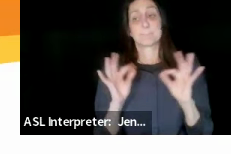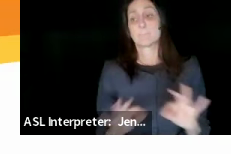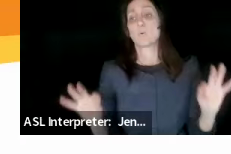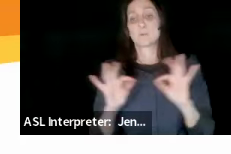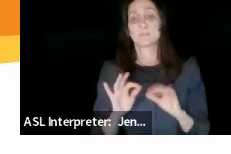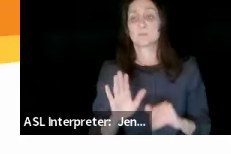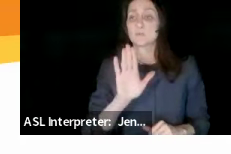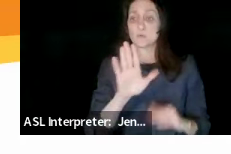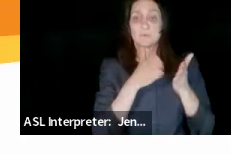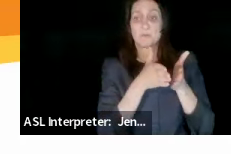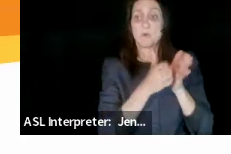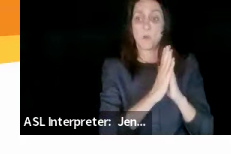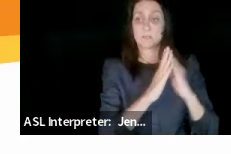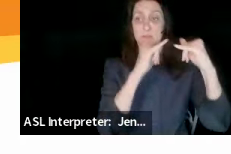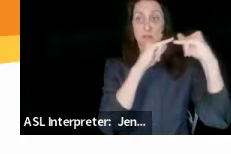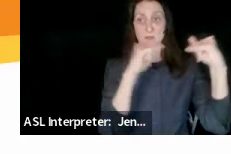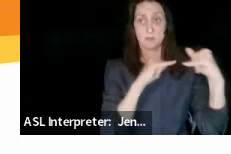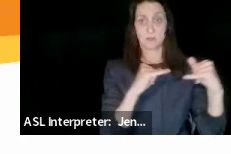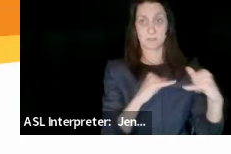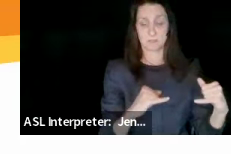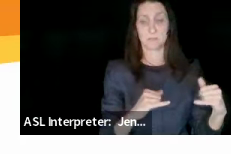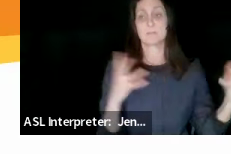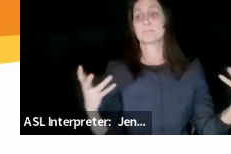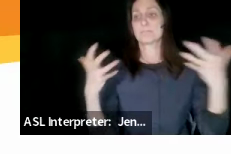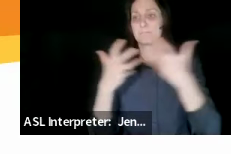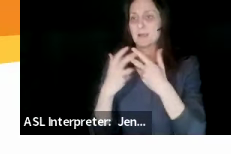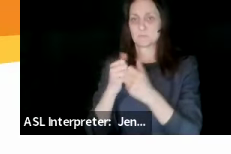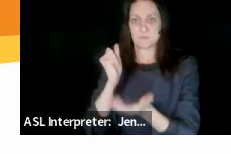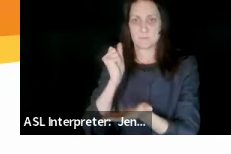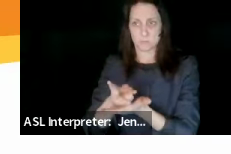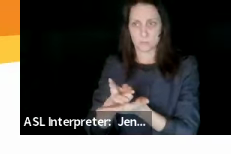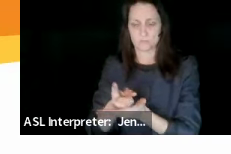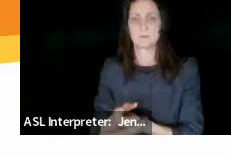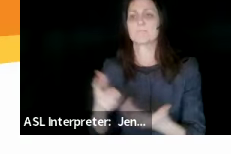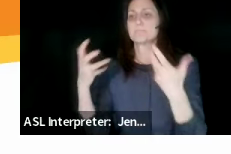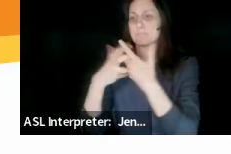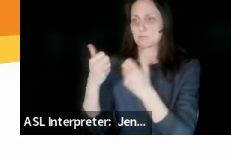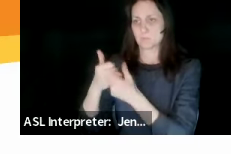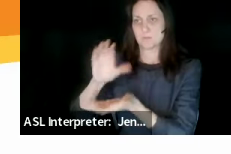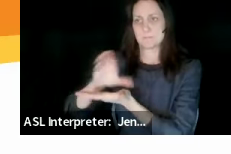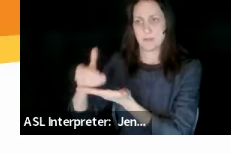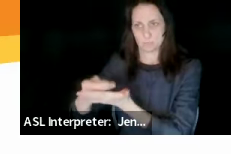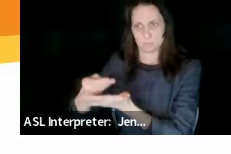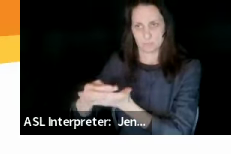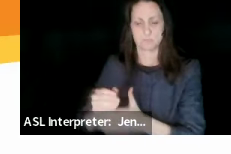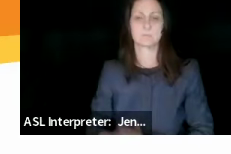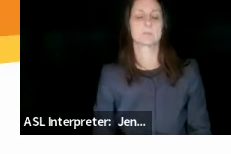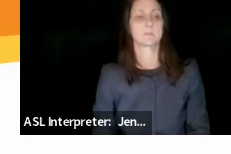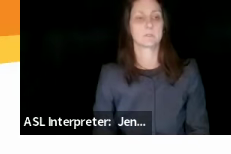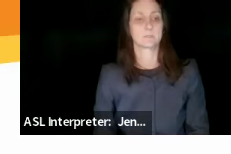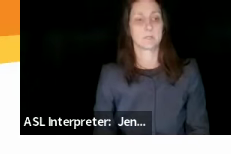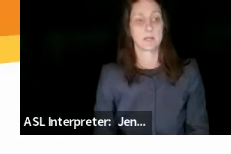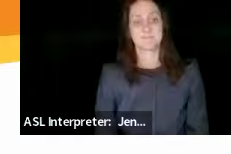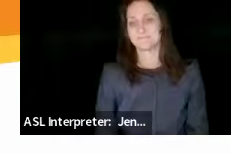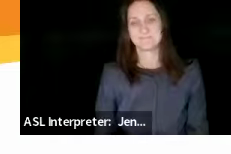budget and identify line items. If an expense is not included in the original project scope, it won't